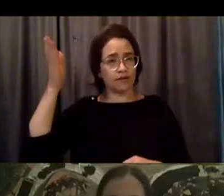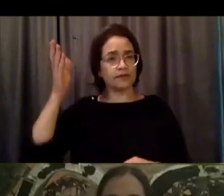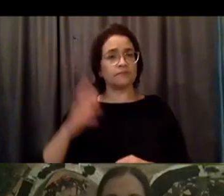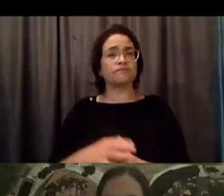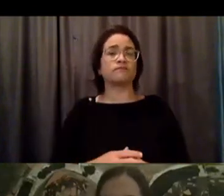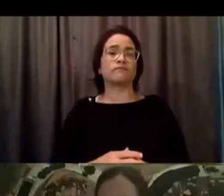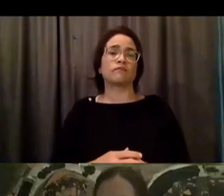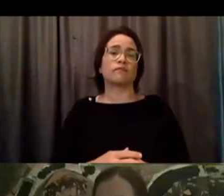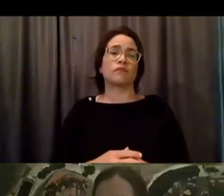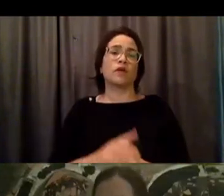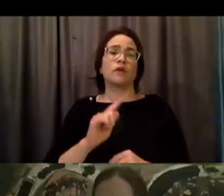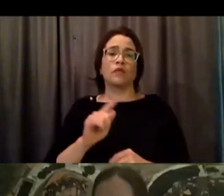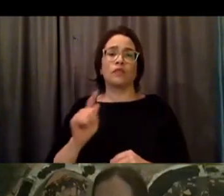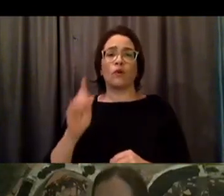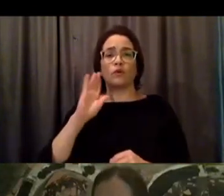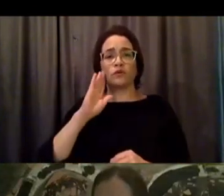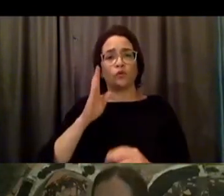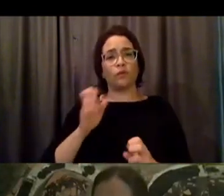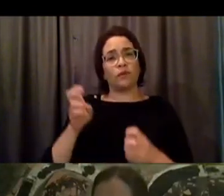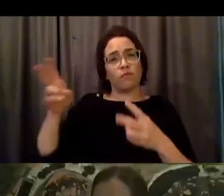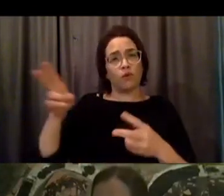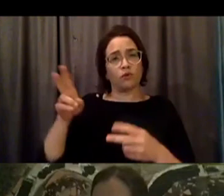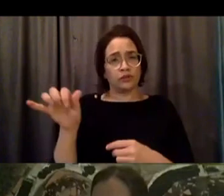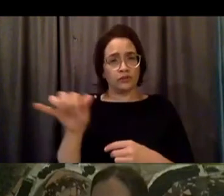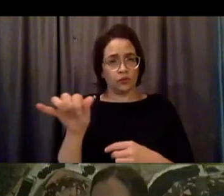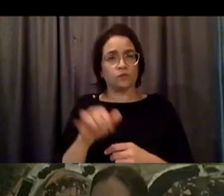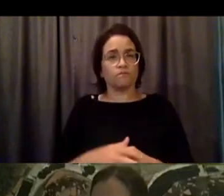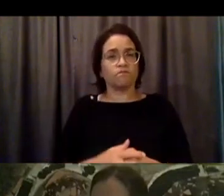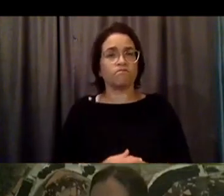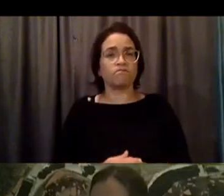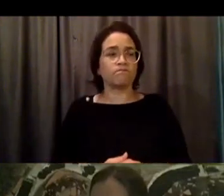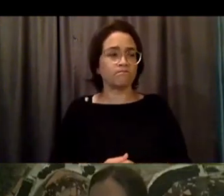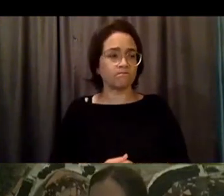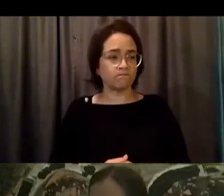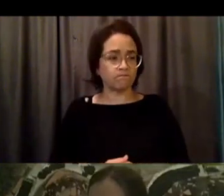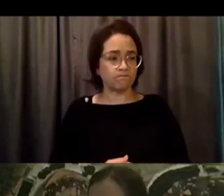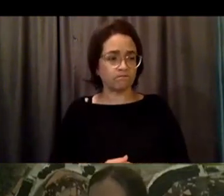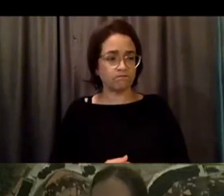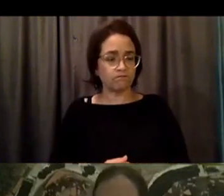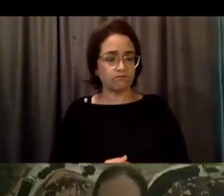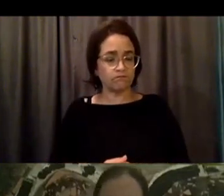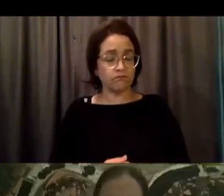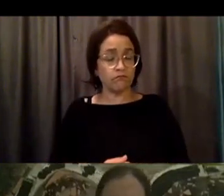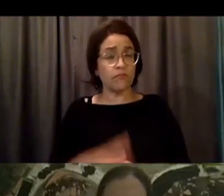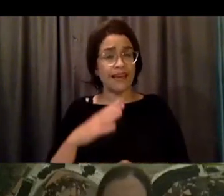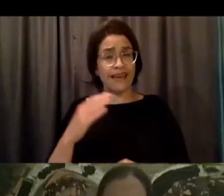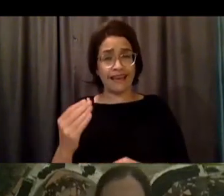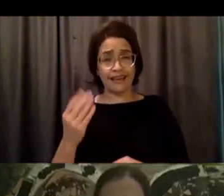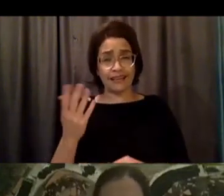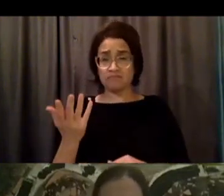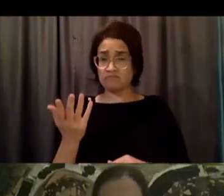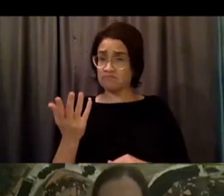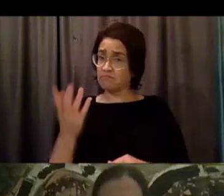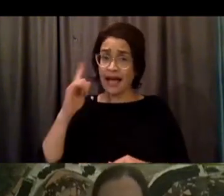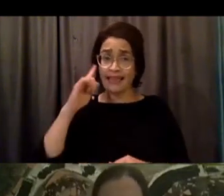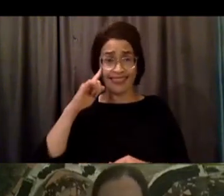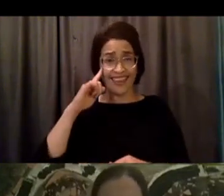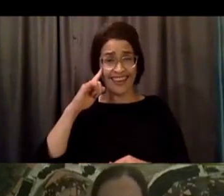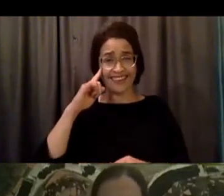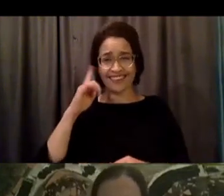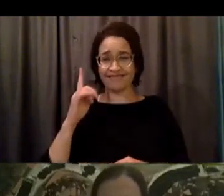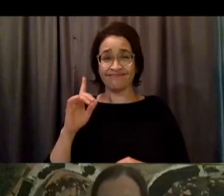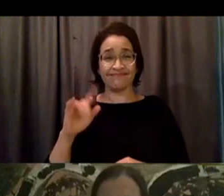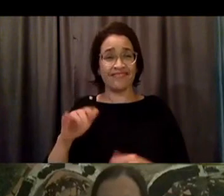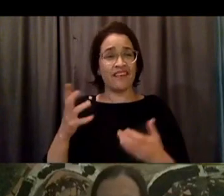too, and the information is on the center's website. And, uh, think that just about wraps up